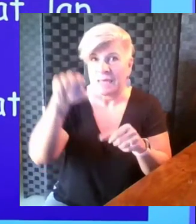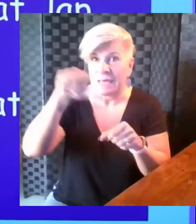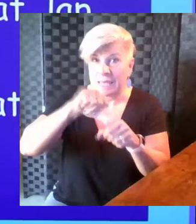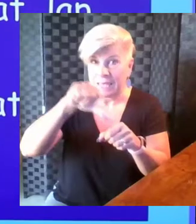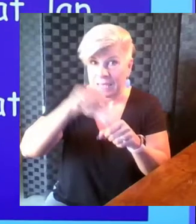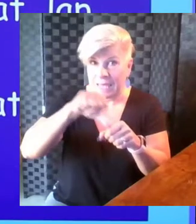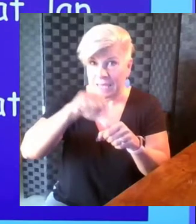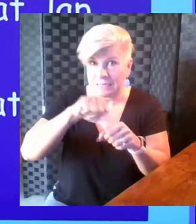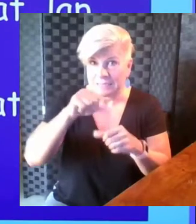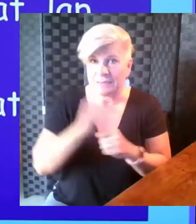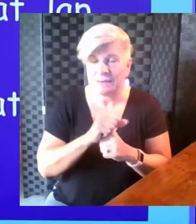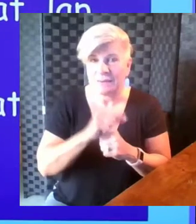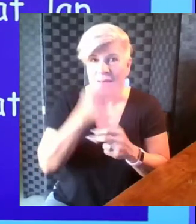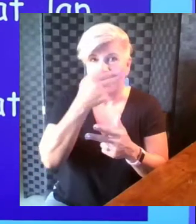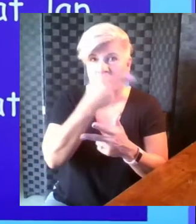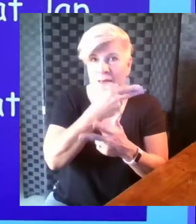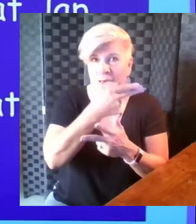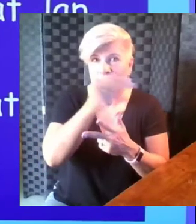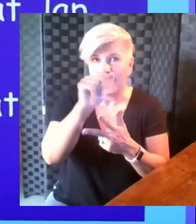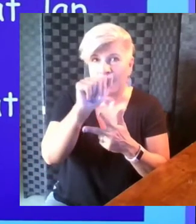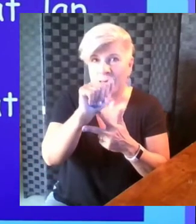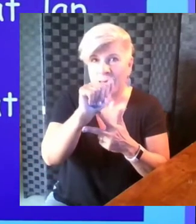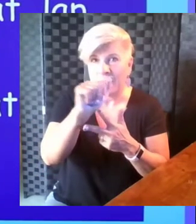Ga-a-s, gas.